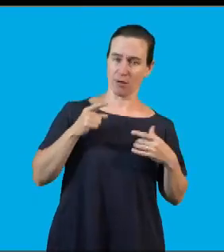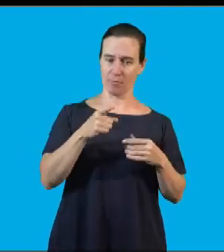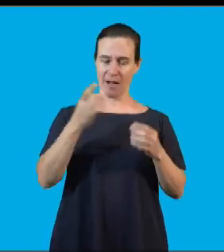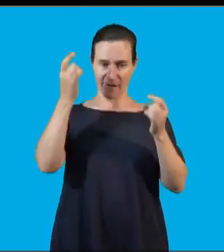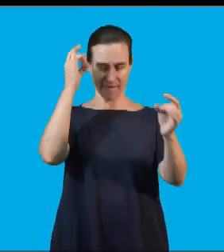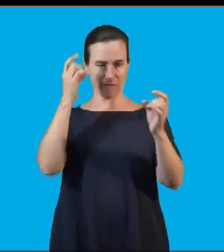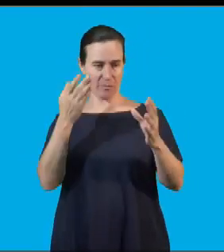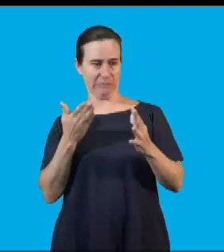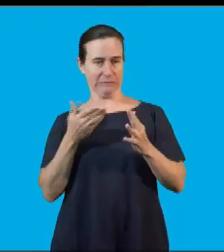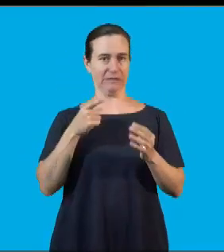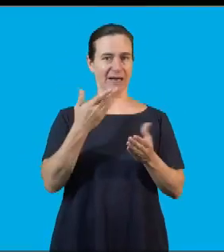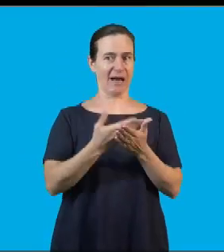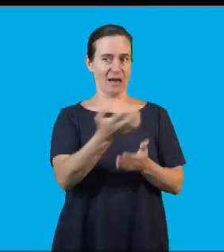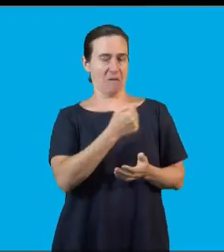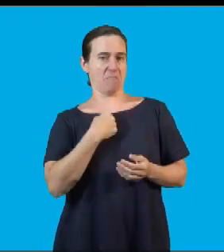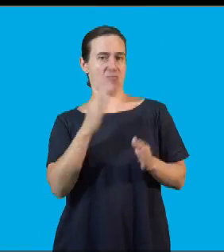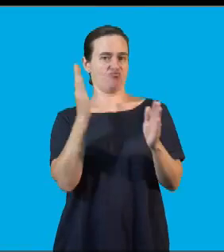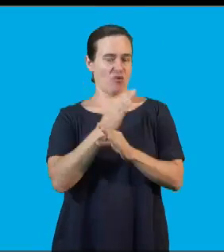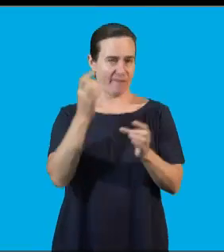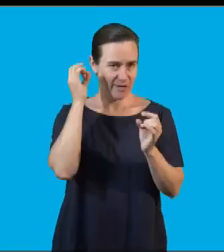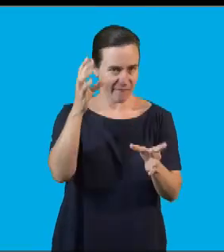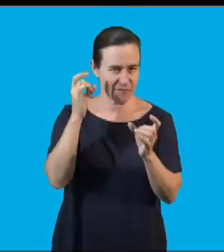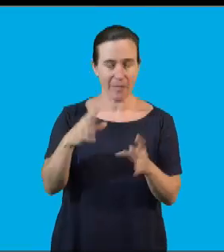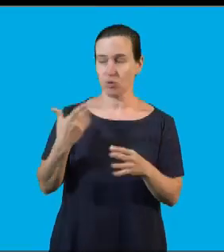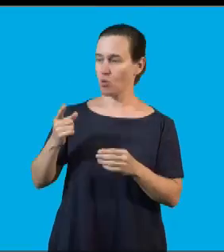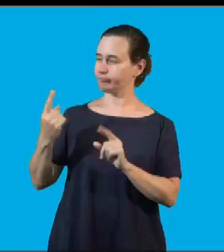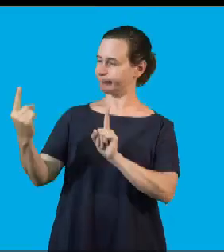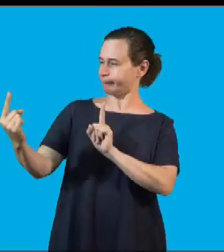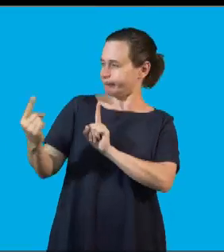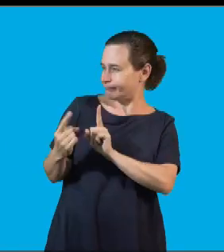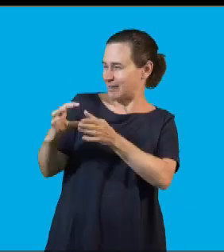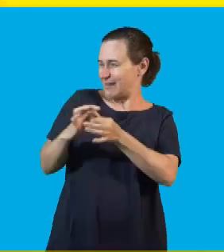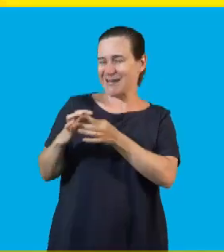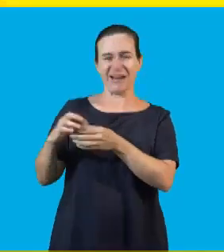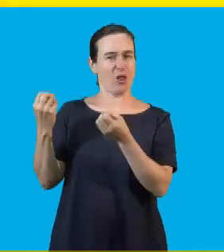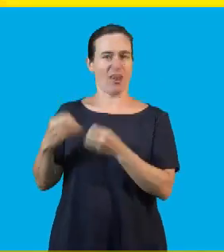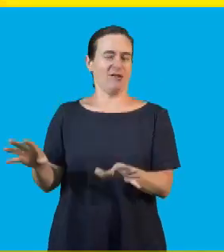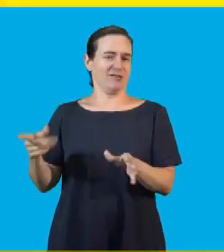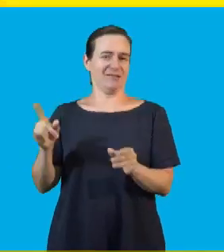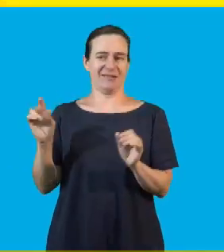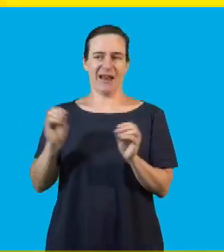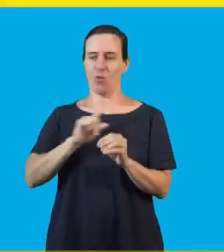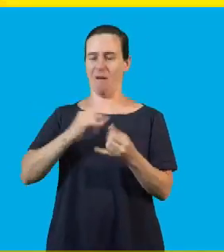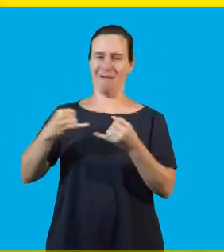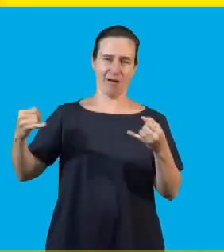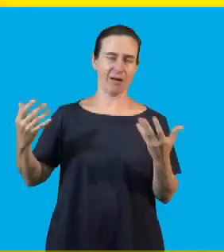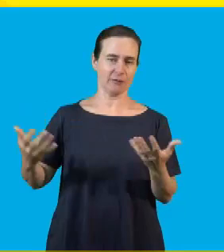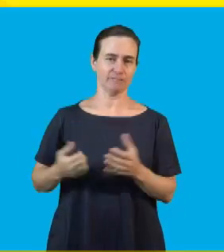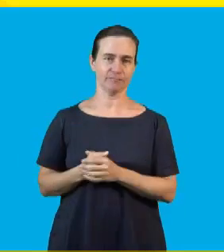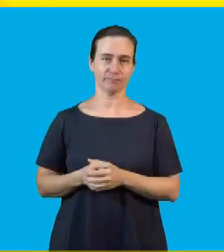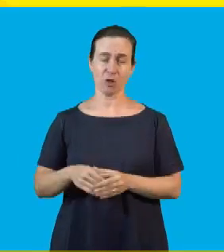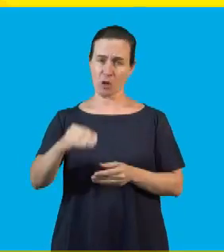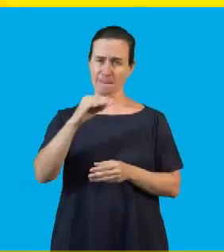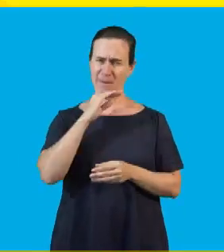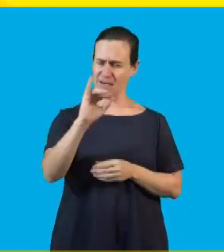It's the passage we just did as well. The loss of personal interaction. And then, of course, remember, when you're doing an irony question,